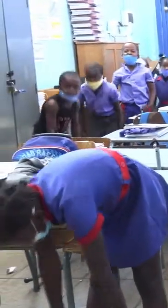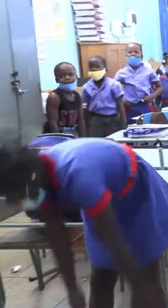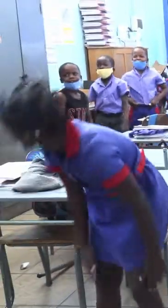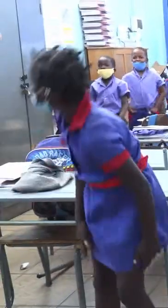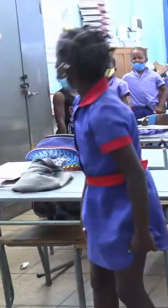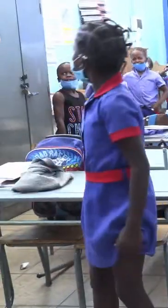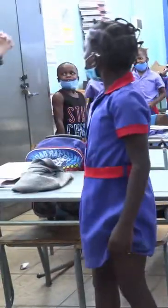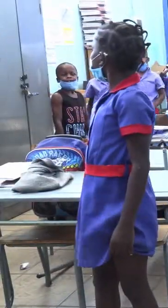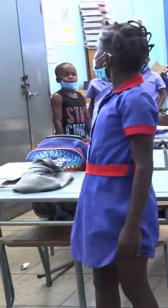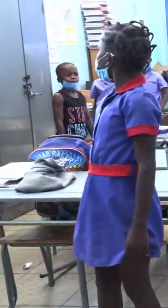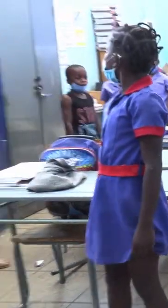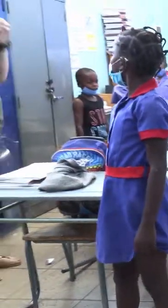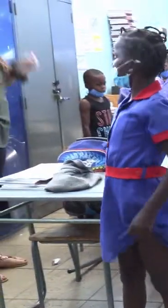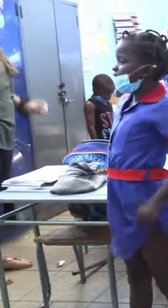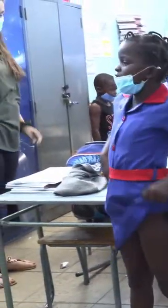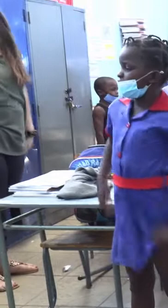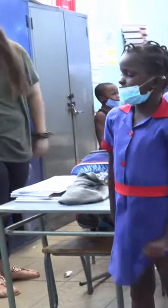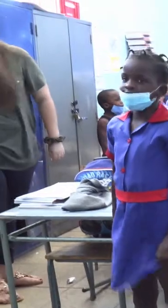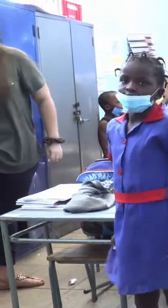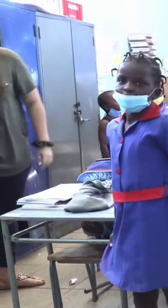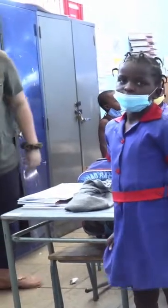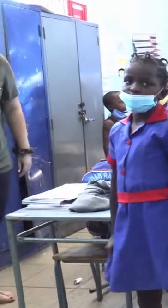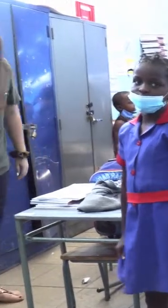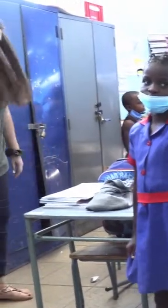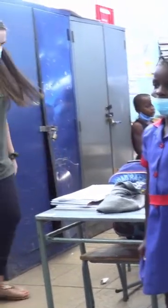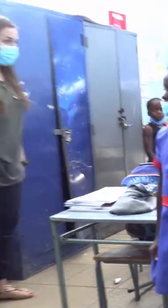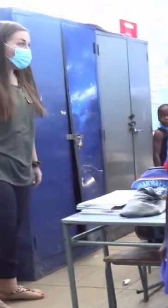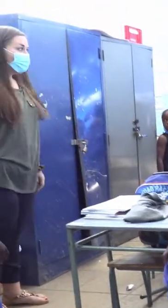Okay. Are we ready? Yes. Okay.